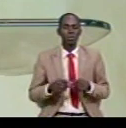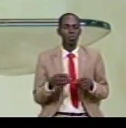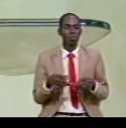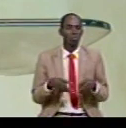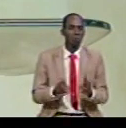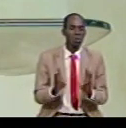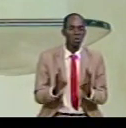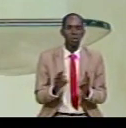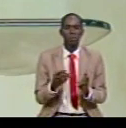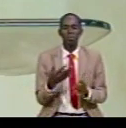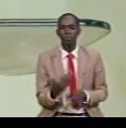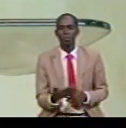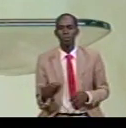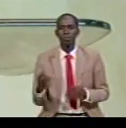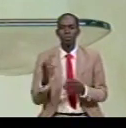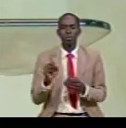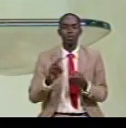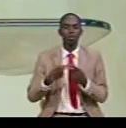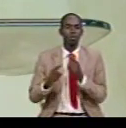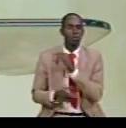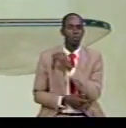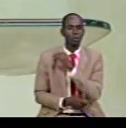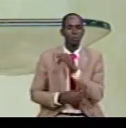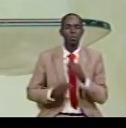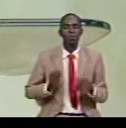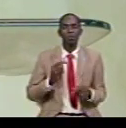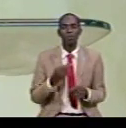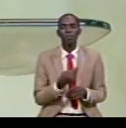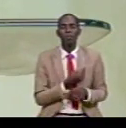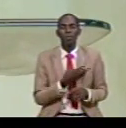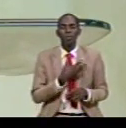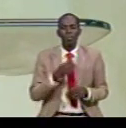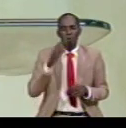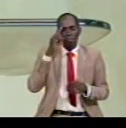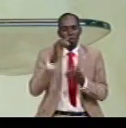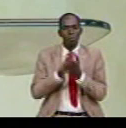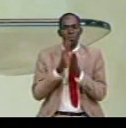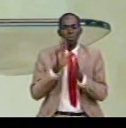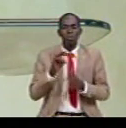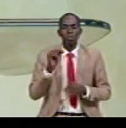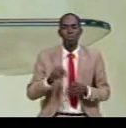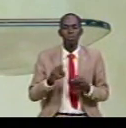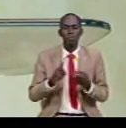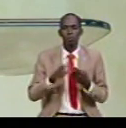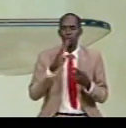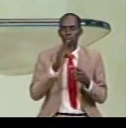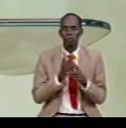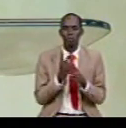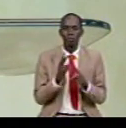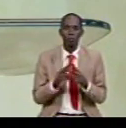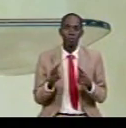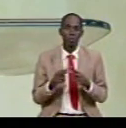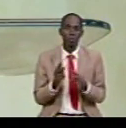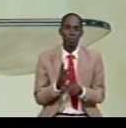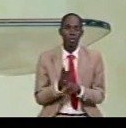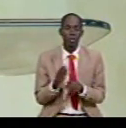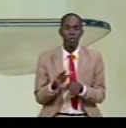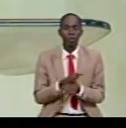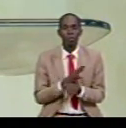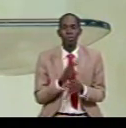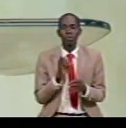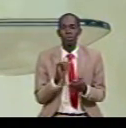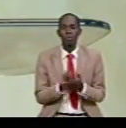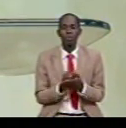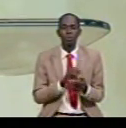tempt us, and that the believer needs to be very, very careful to ensure that when the devil